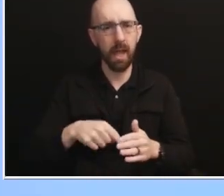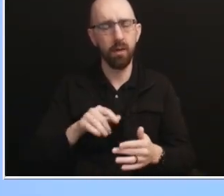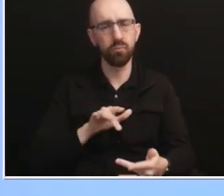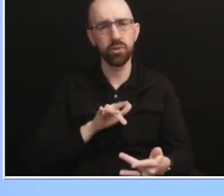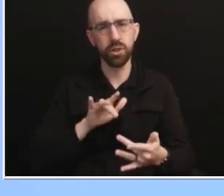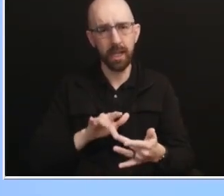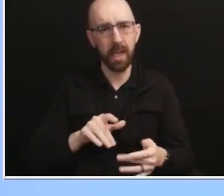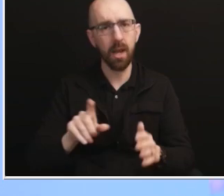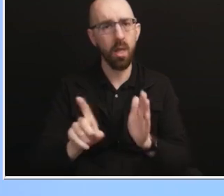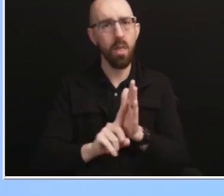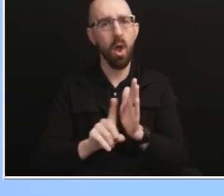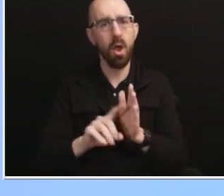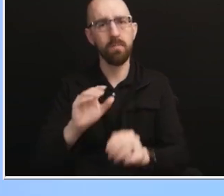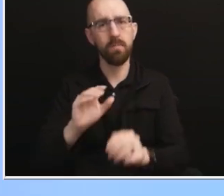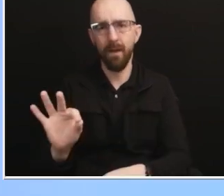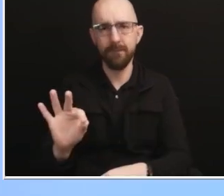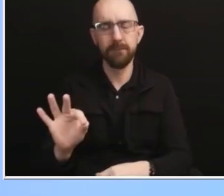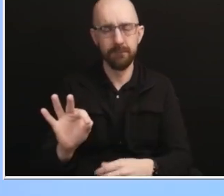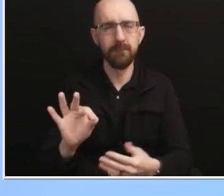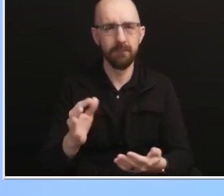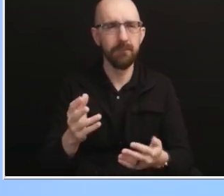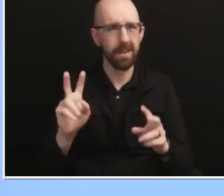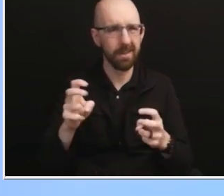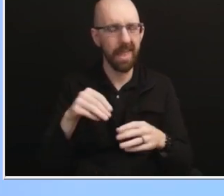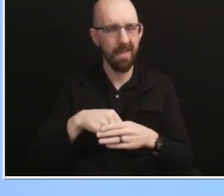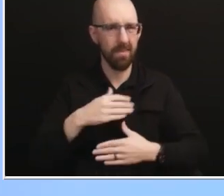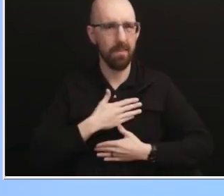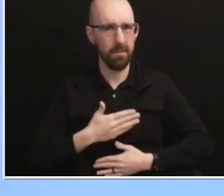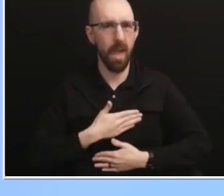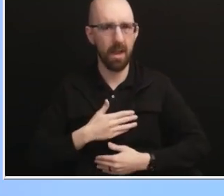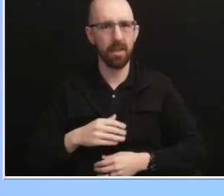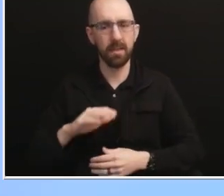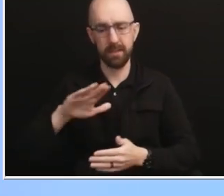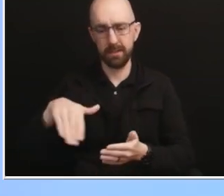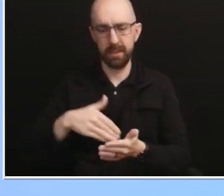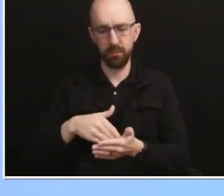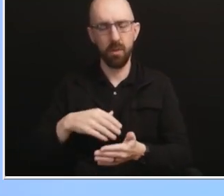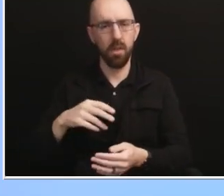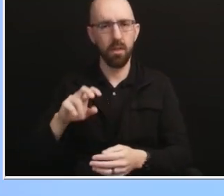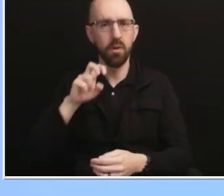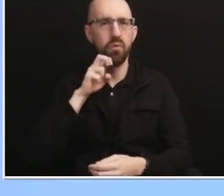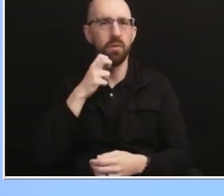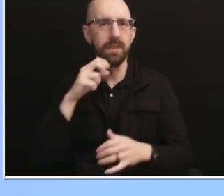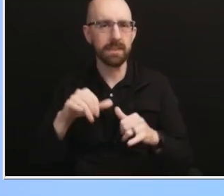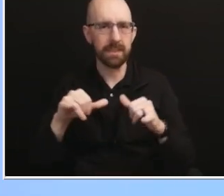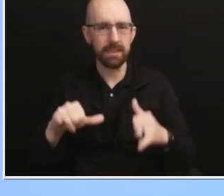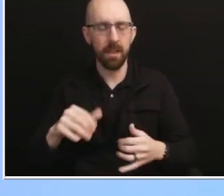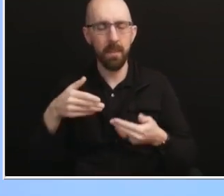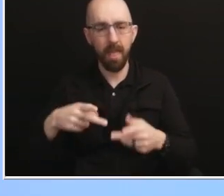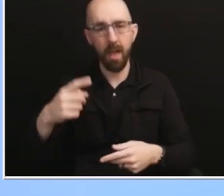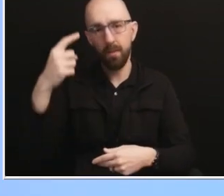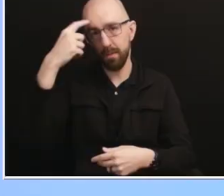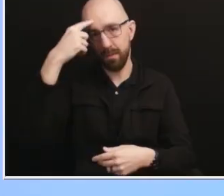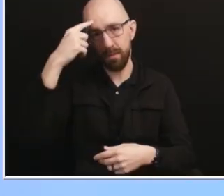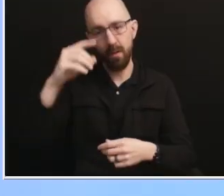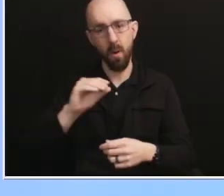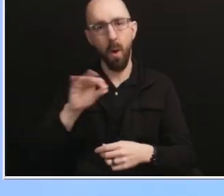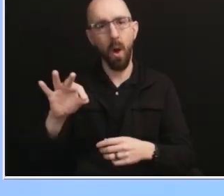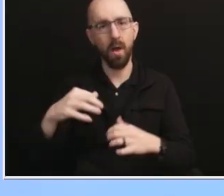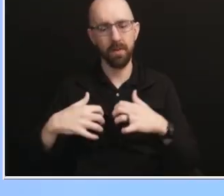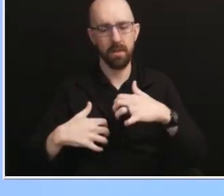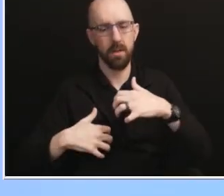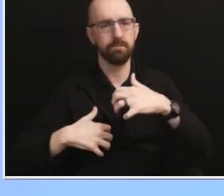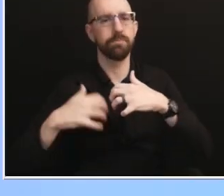alarm and downregulates our central nervous system to allow the prefrontal cortex to come back online and allow us to